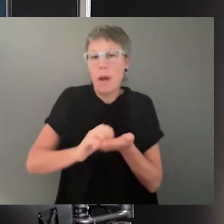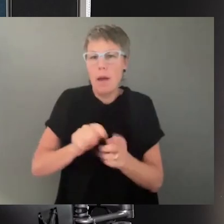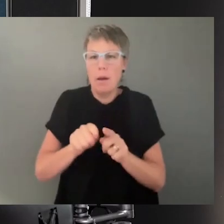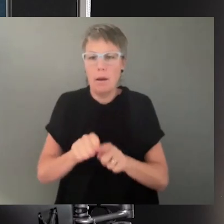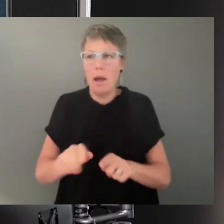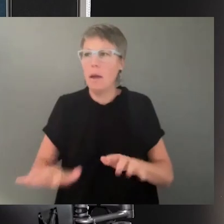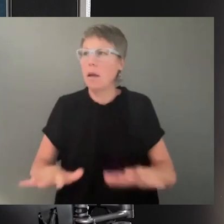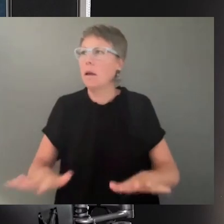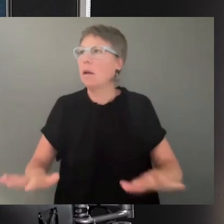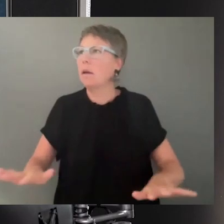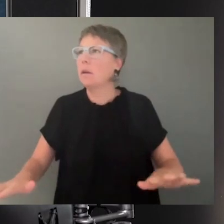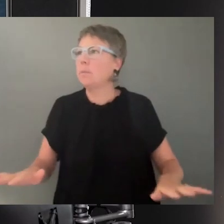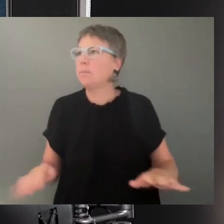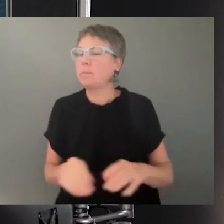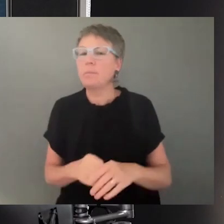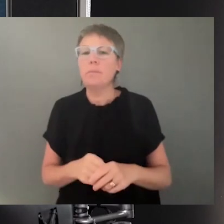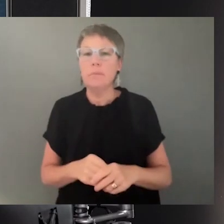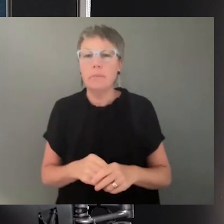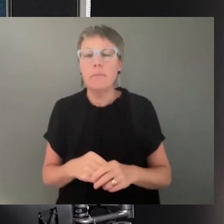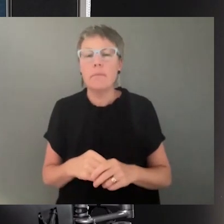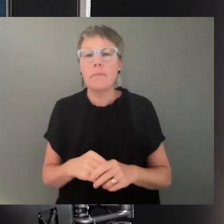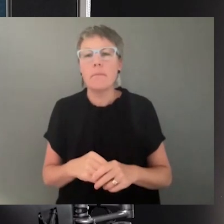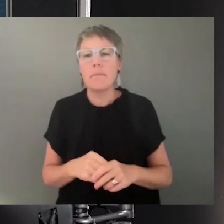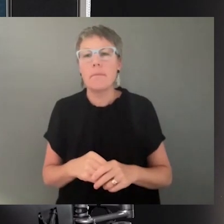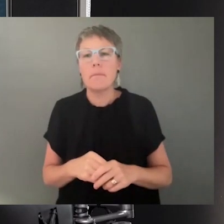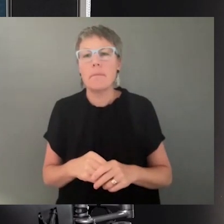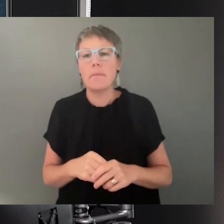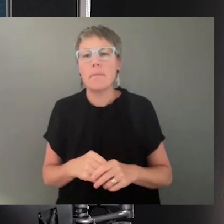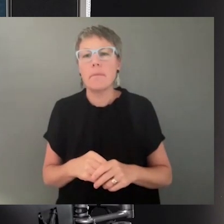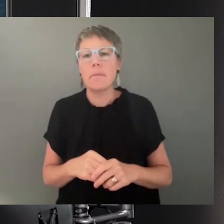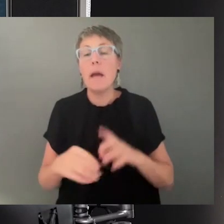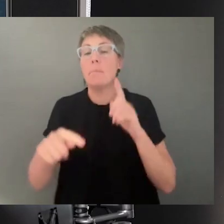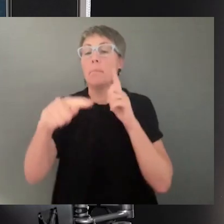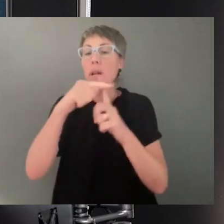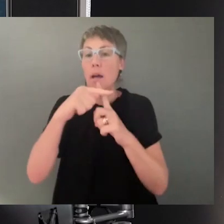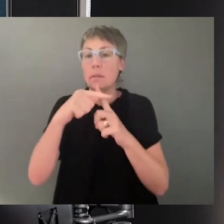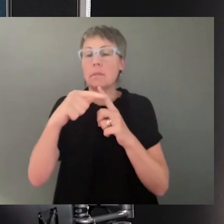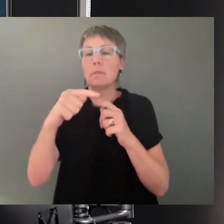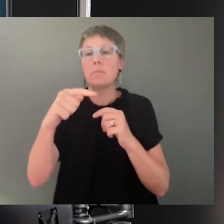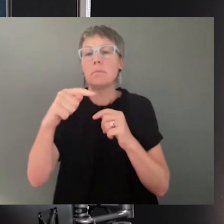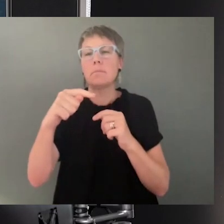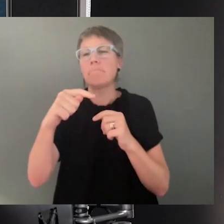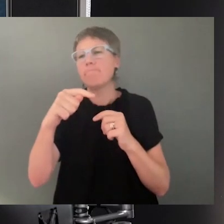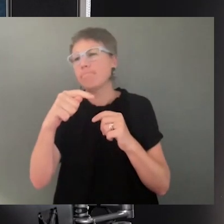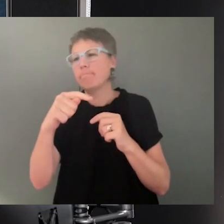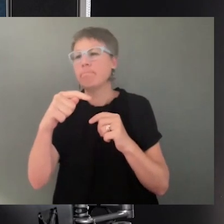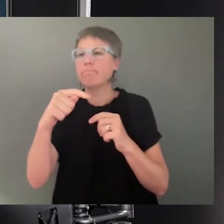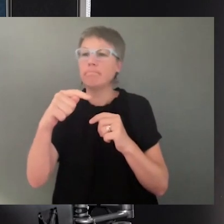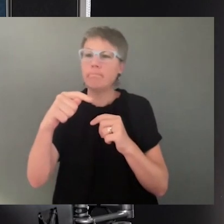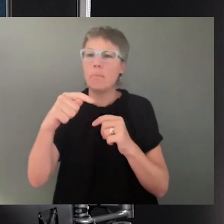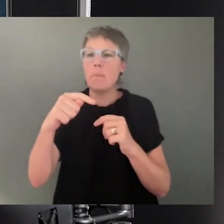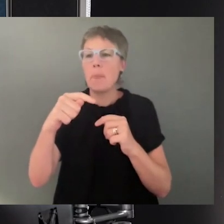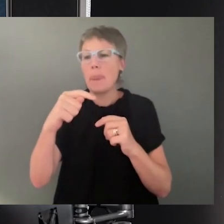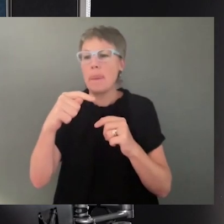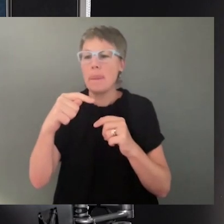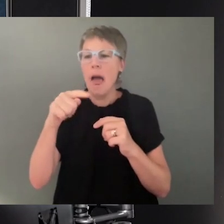I can feel, so I can actually navigate the desk myself. And then in addition to all of that is being able to panel the